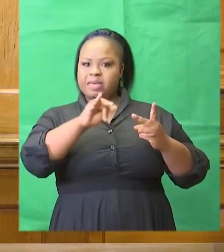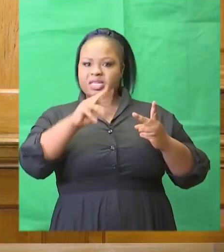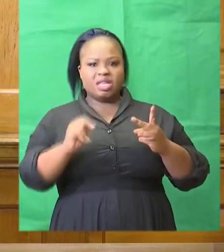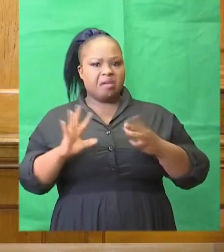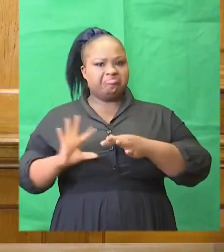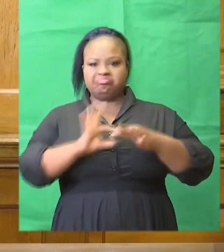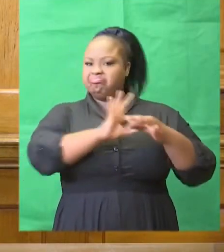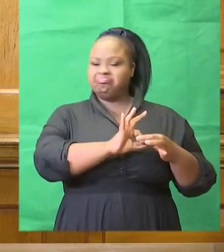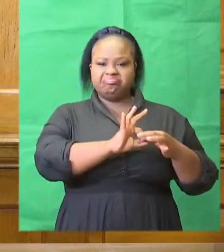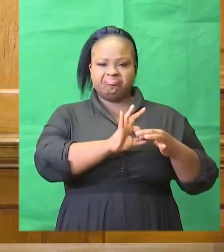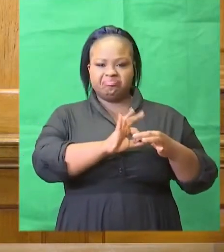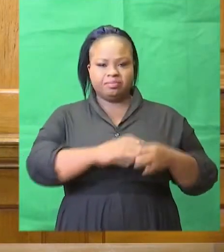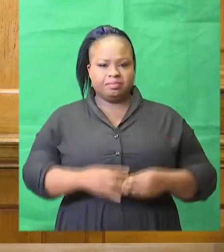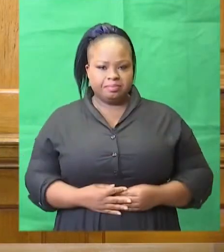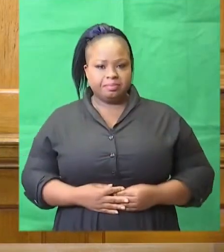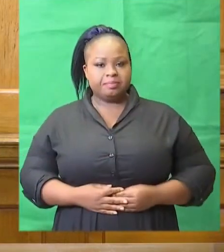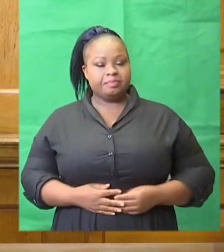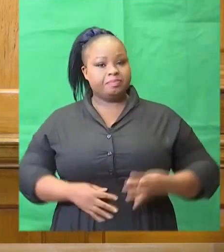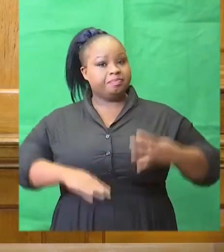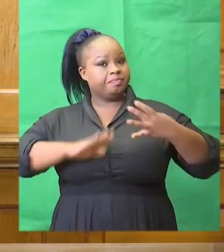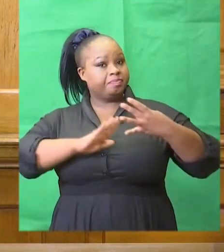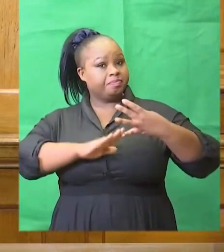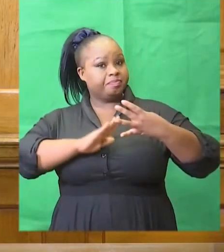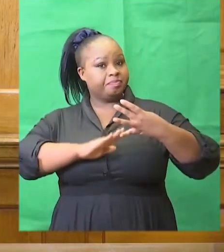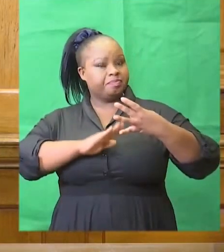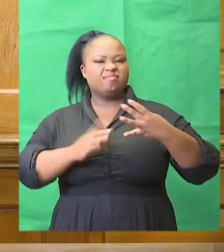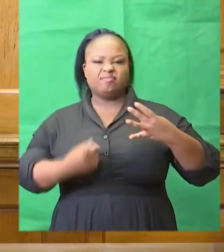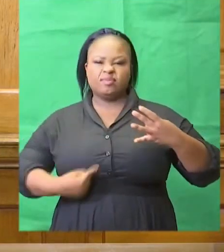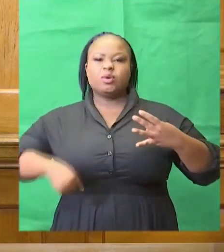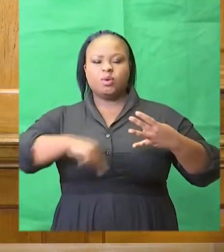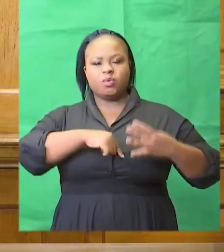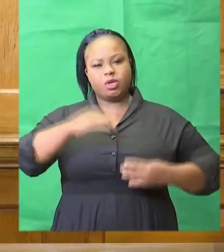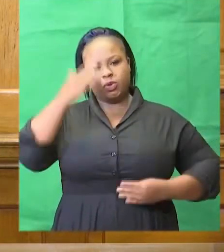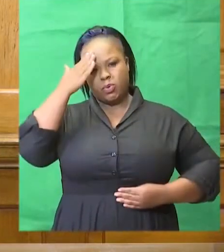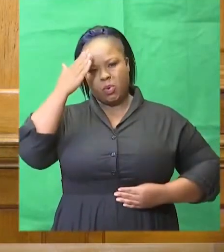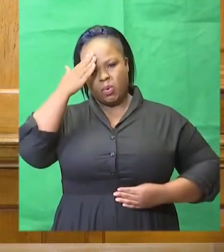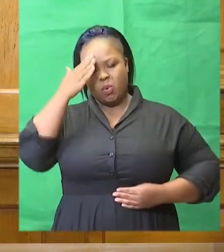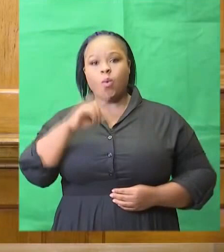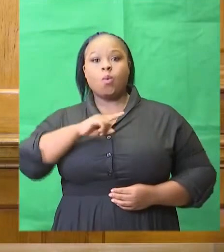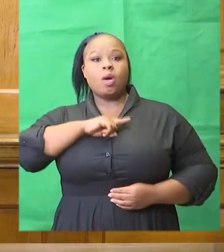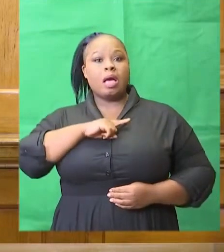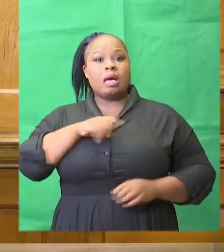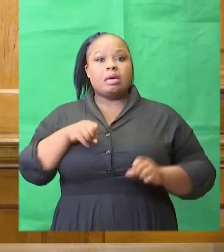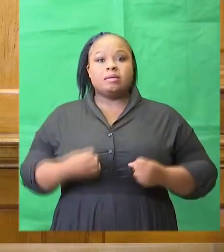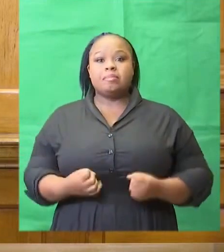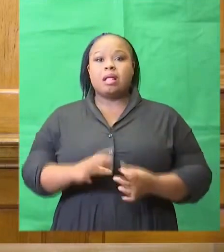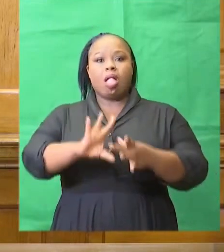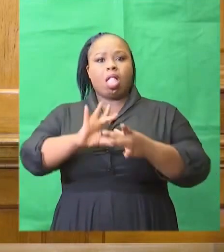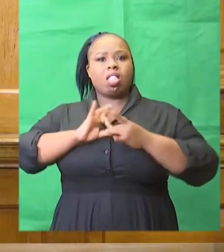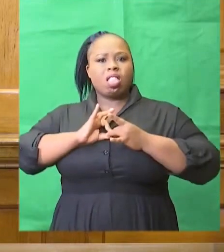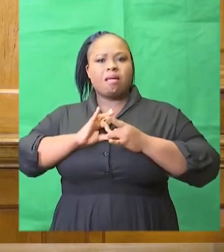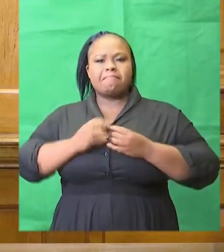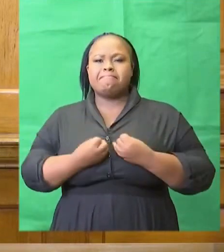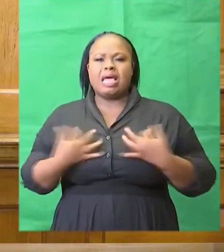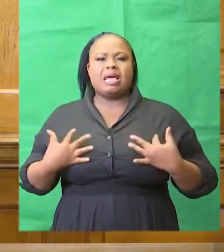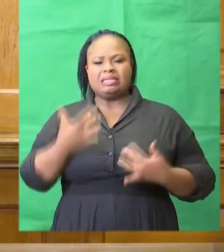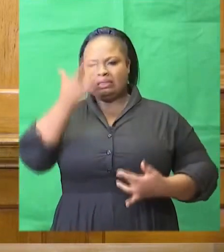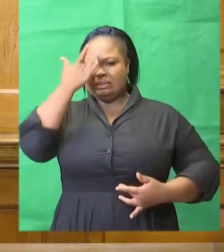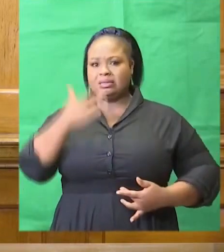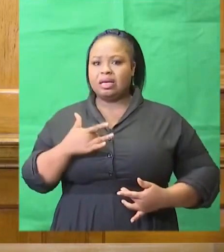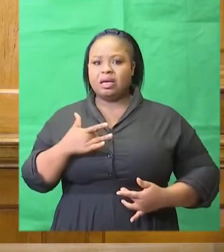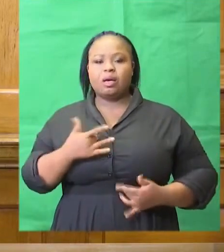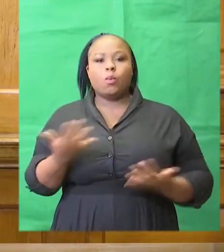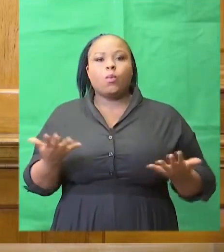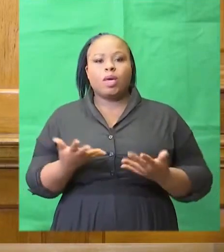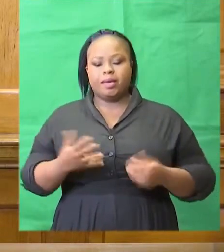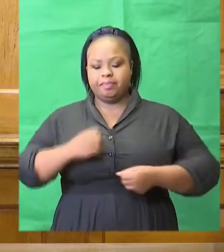Fourthly, we know that the variant is responsible for most of the infections found in Gauteng over